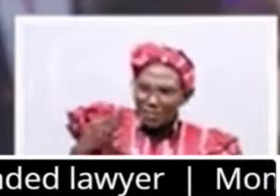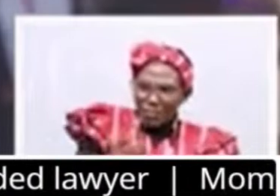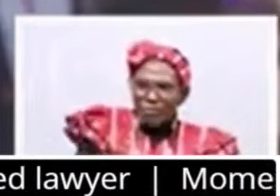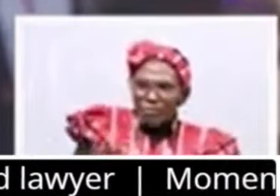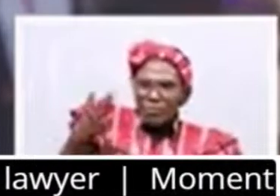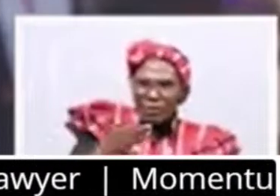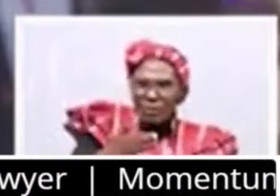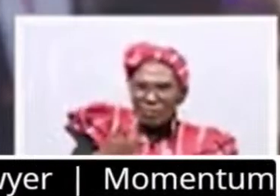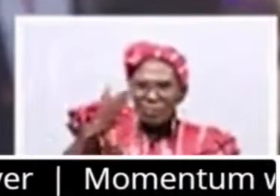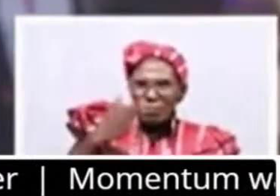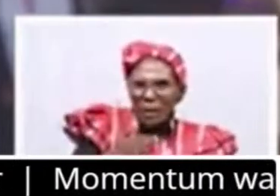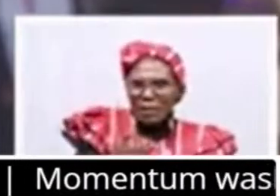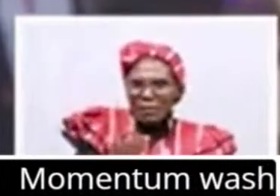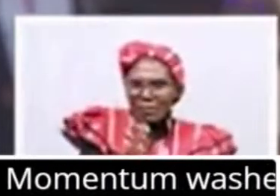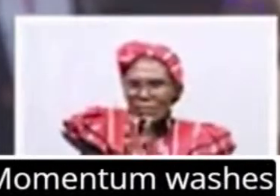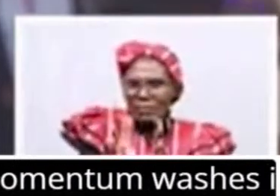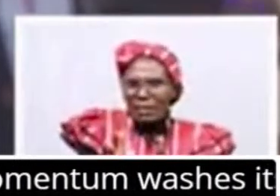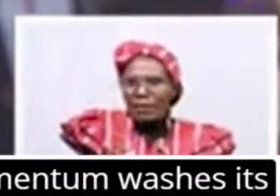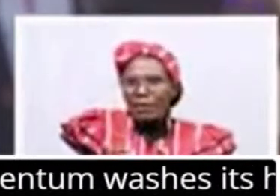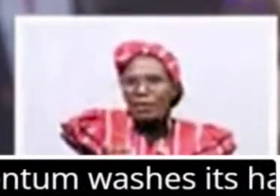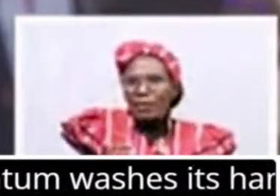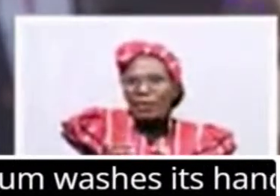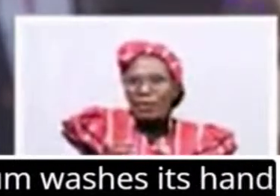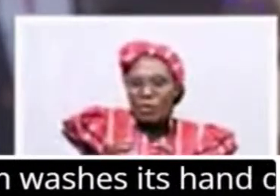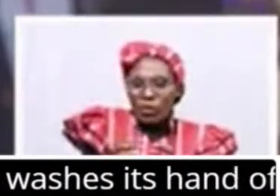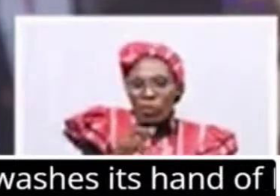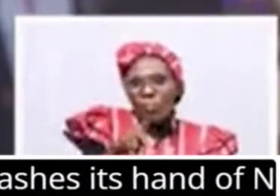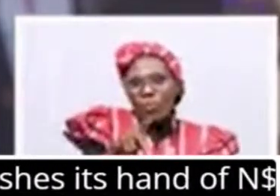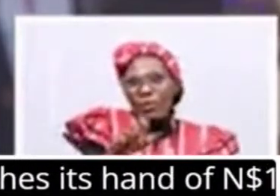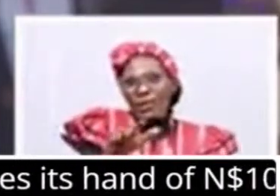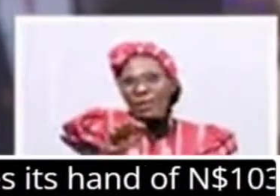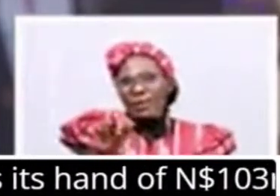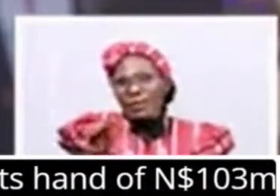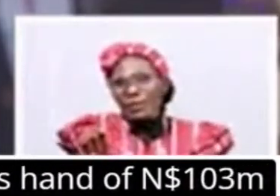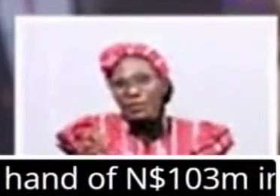the forerunner of plan, started political